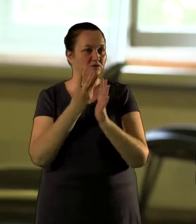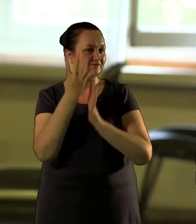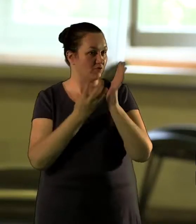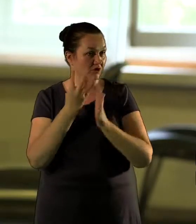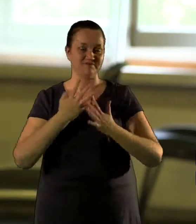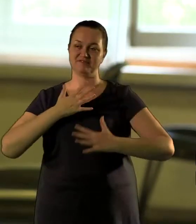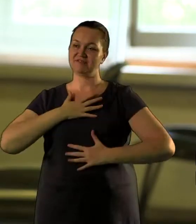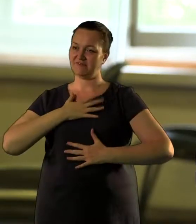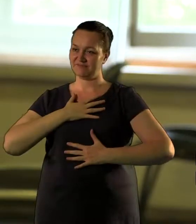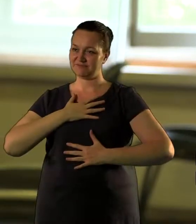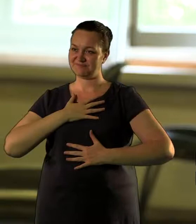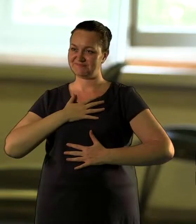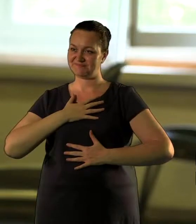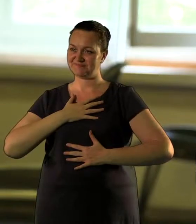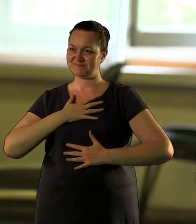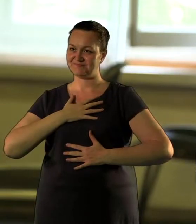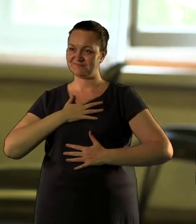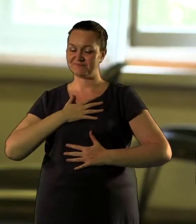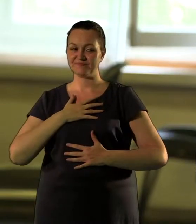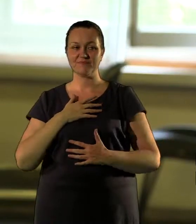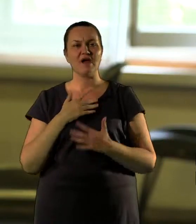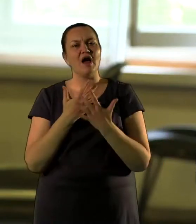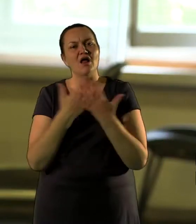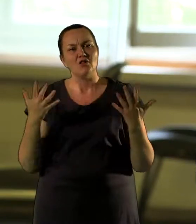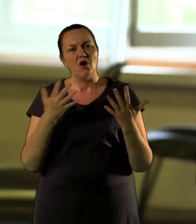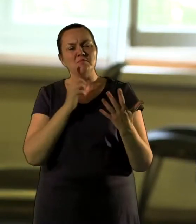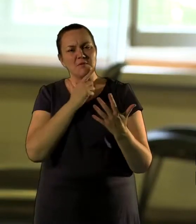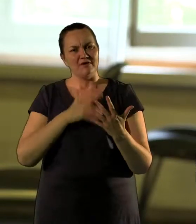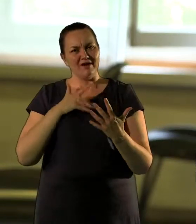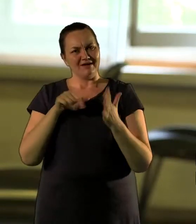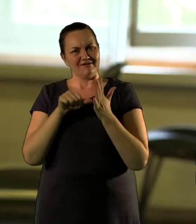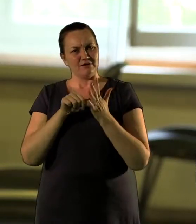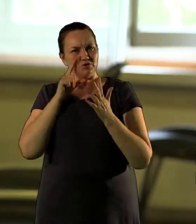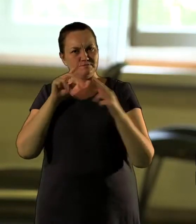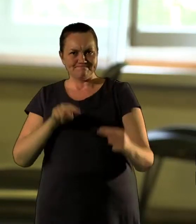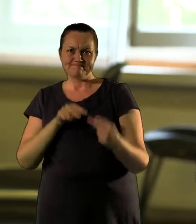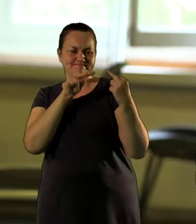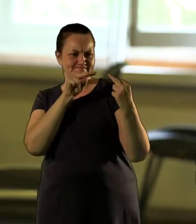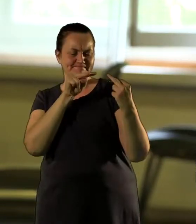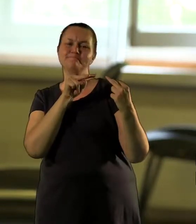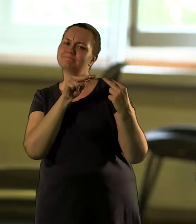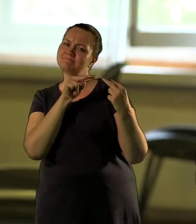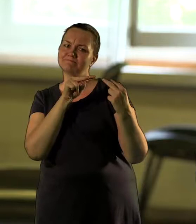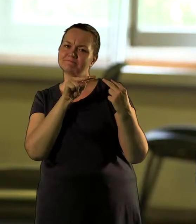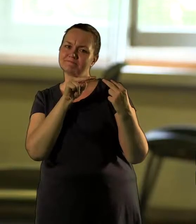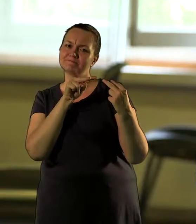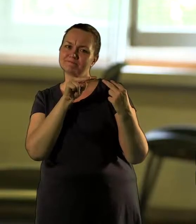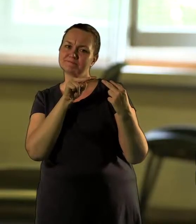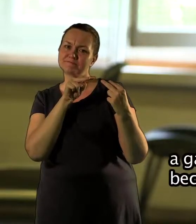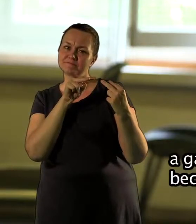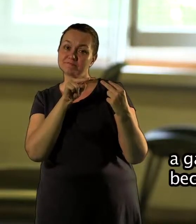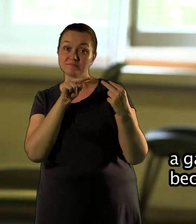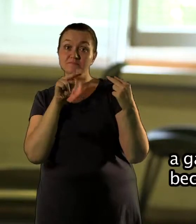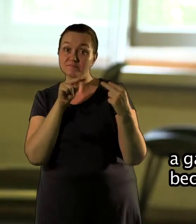of people it can be difficult, for example, to look another person in the eyes. And by doing it through